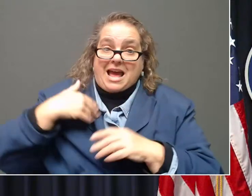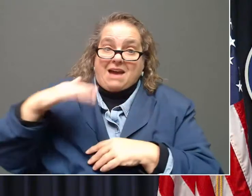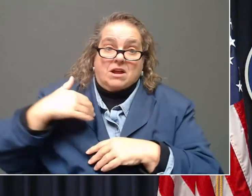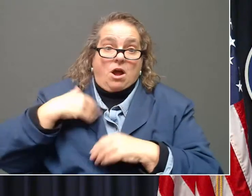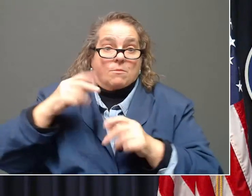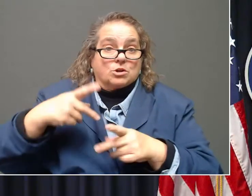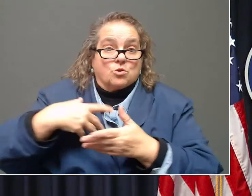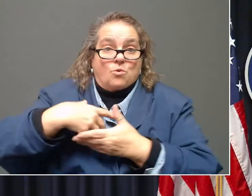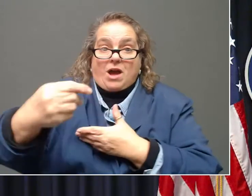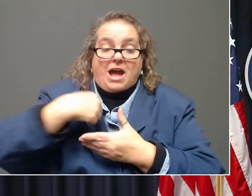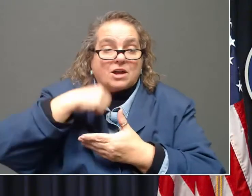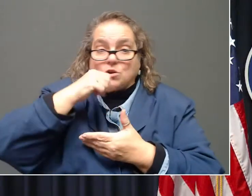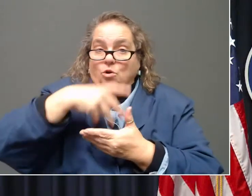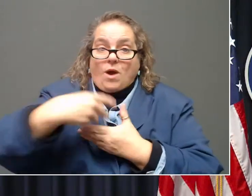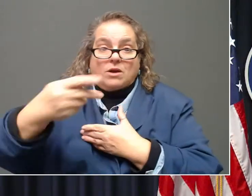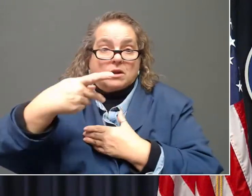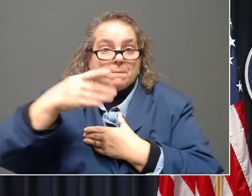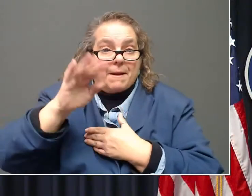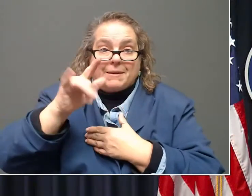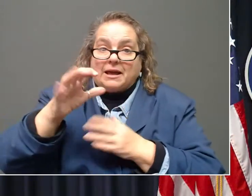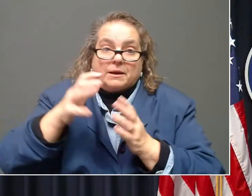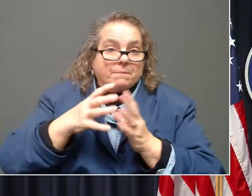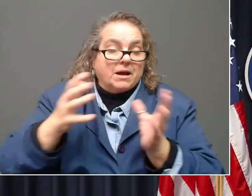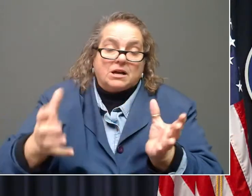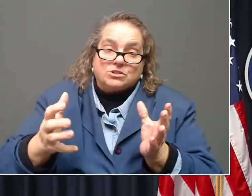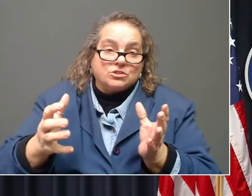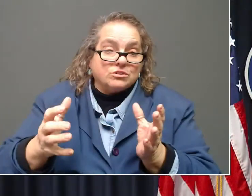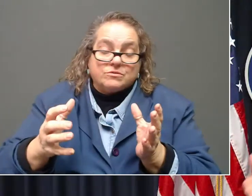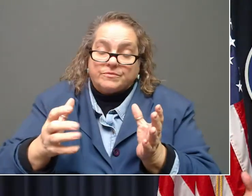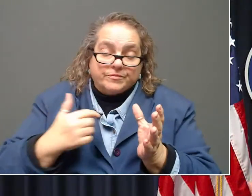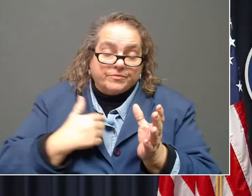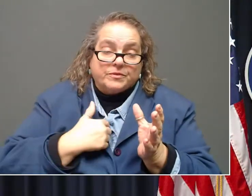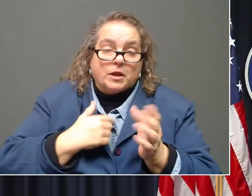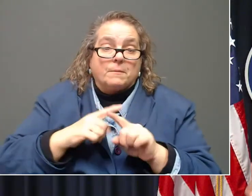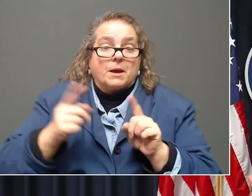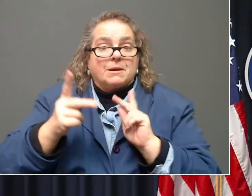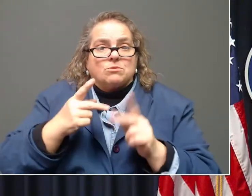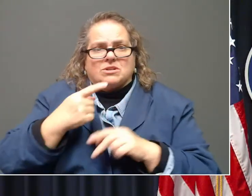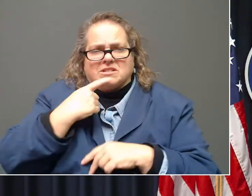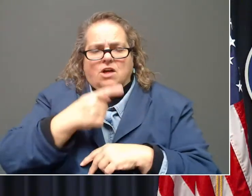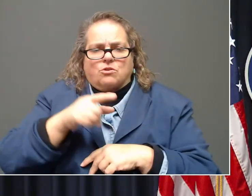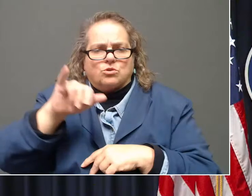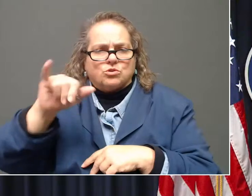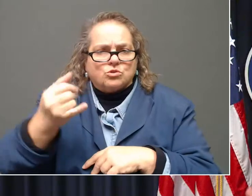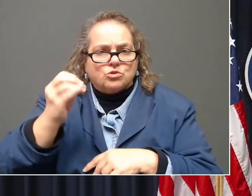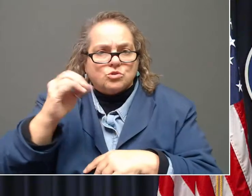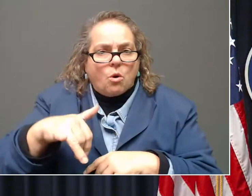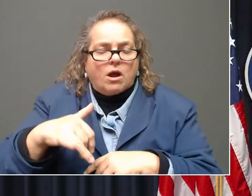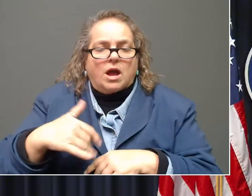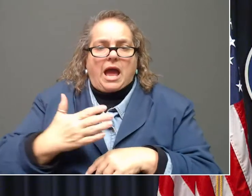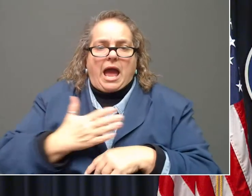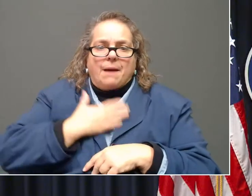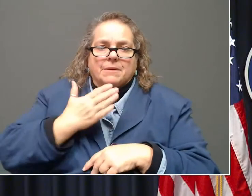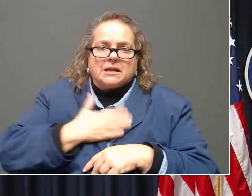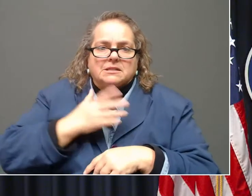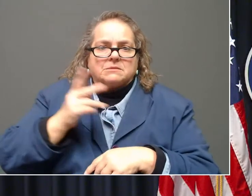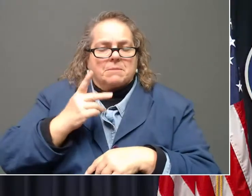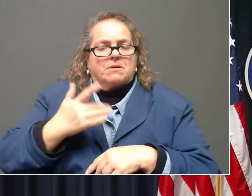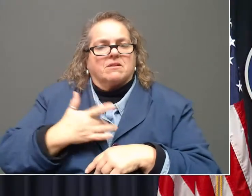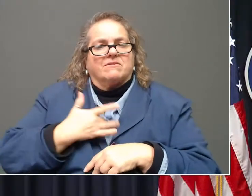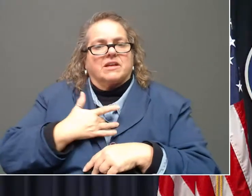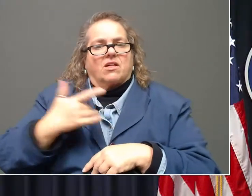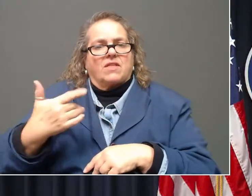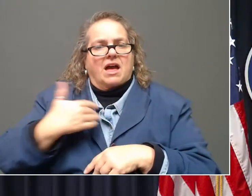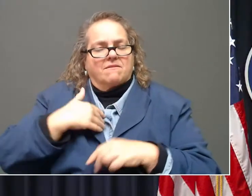week consistently, that means they have to be able to do 12,000 doses a week if they're at steady state. And the same thing at the University of Kentucky